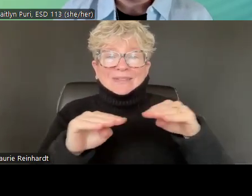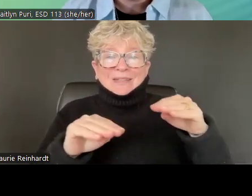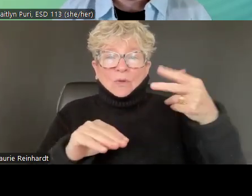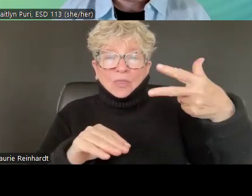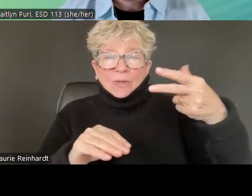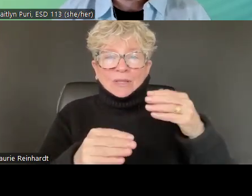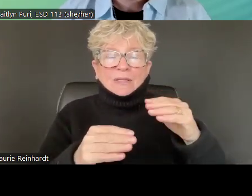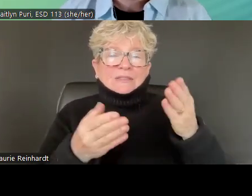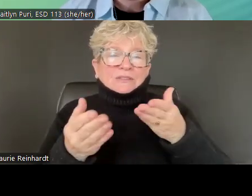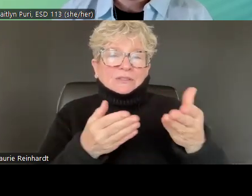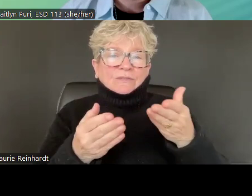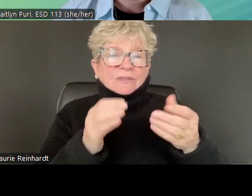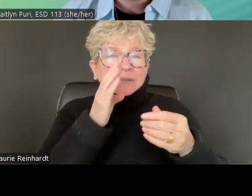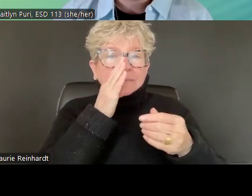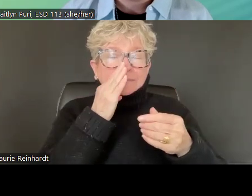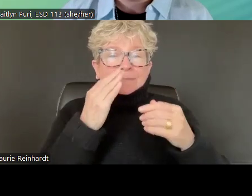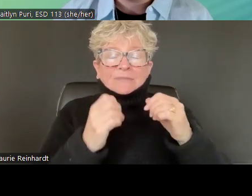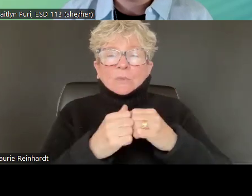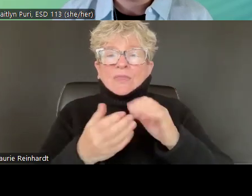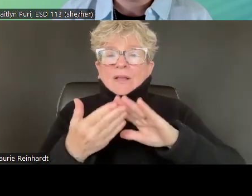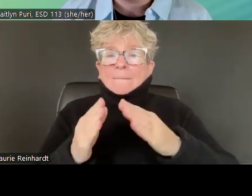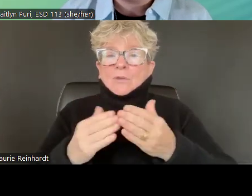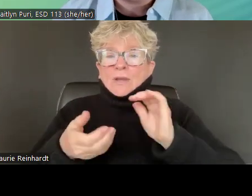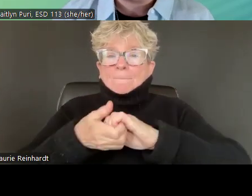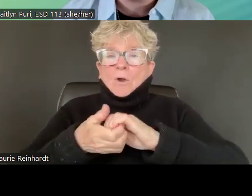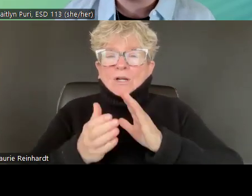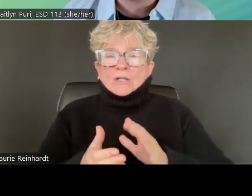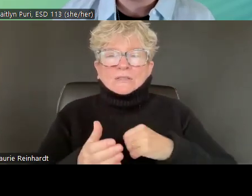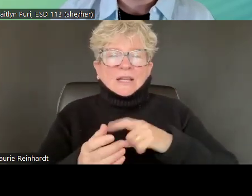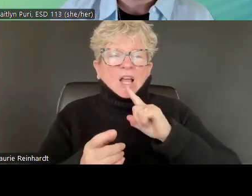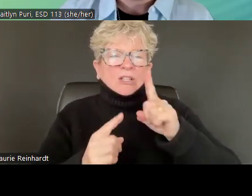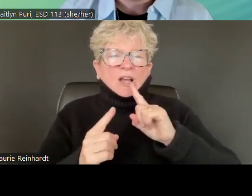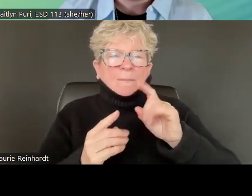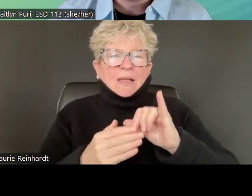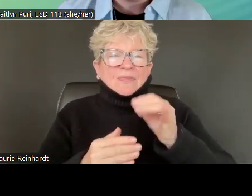and community partners, which I will touch on later.